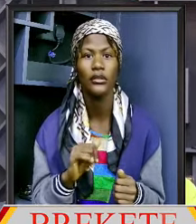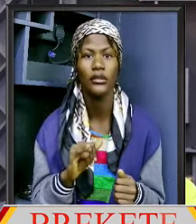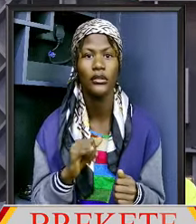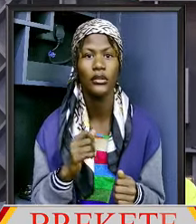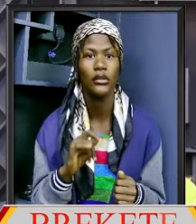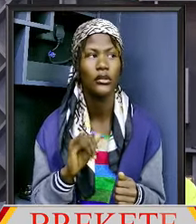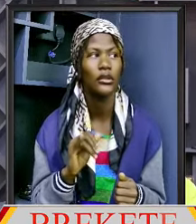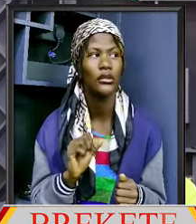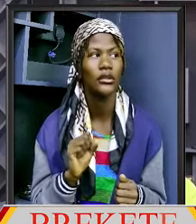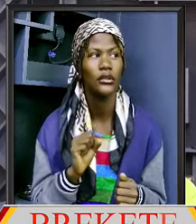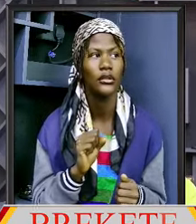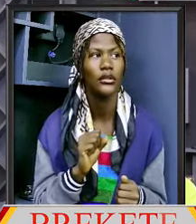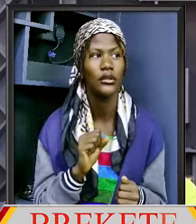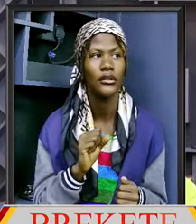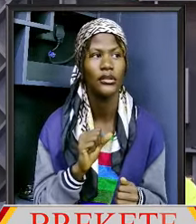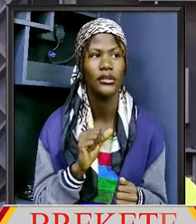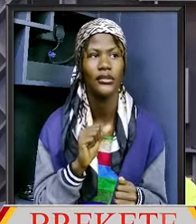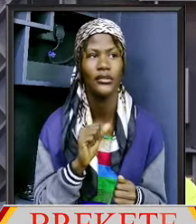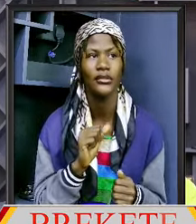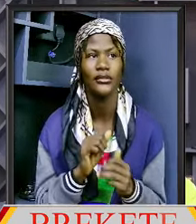me? You know, yes, they sir. Put mouth.